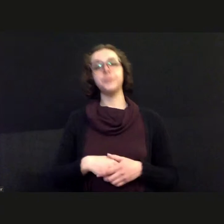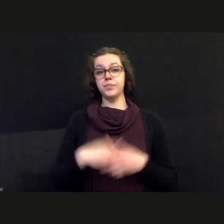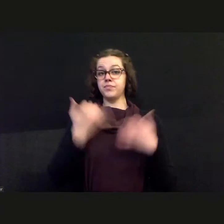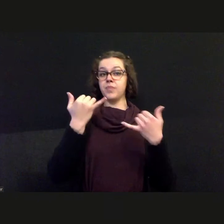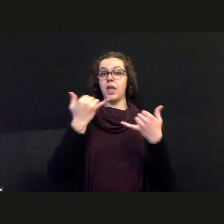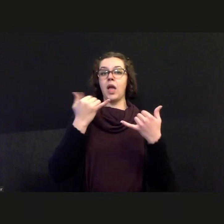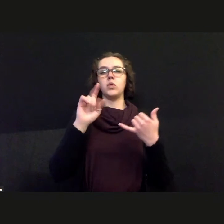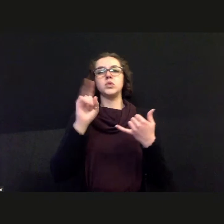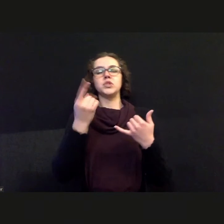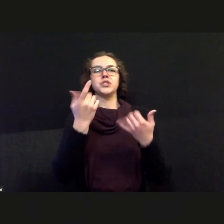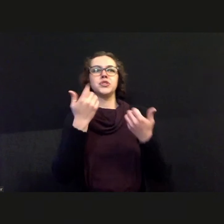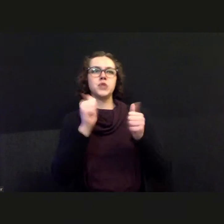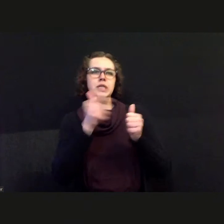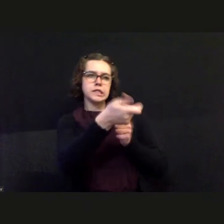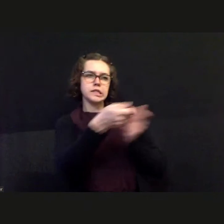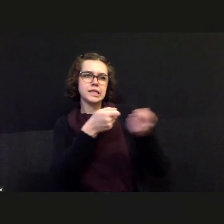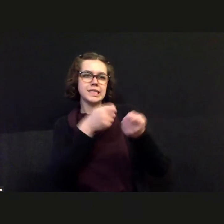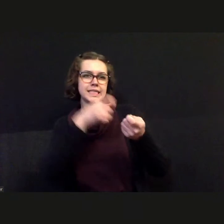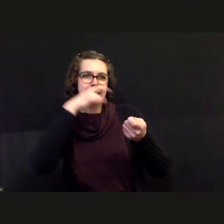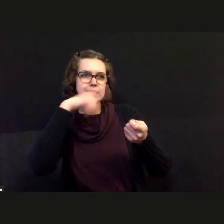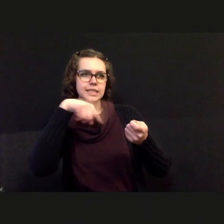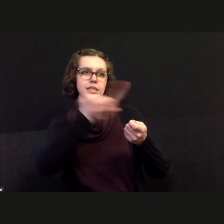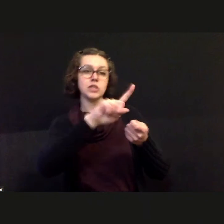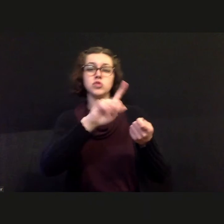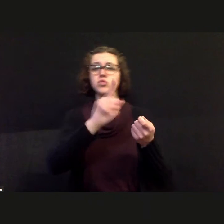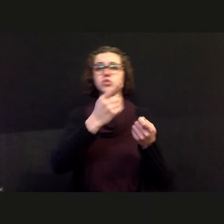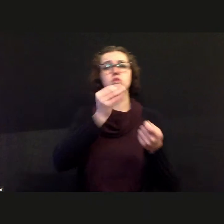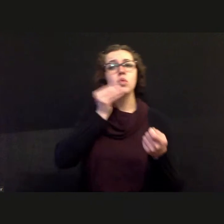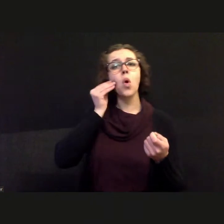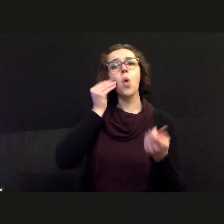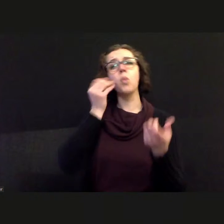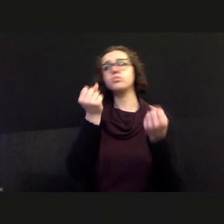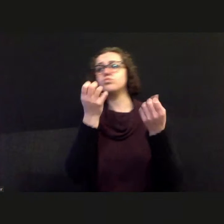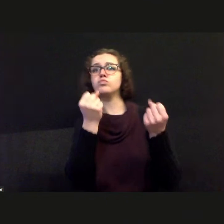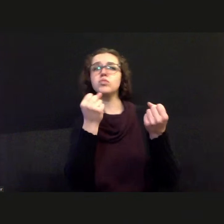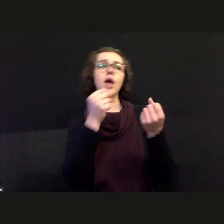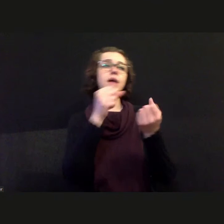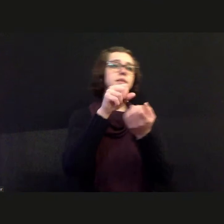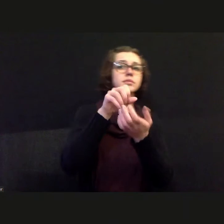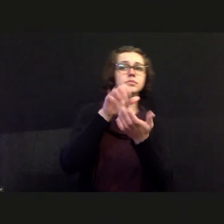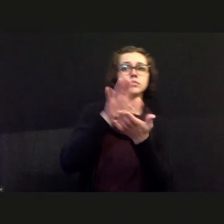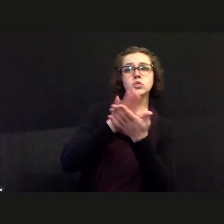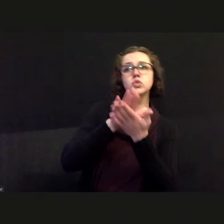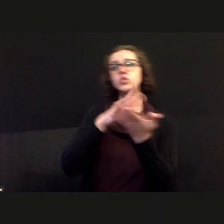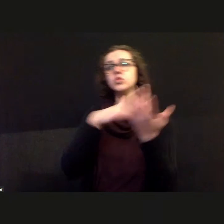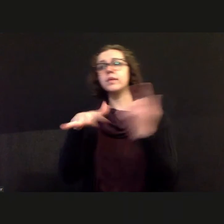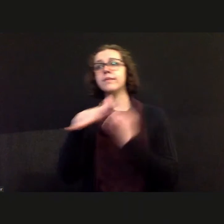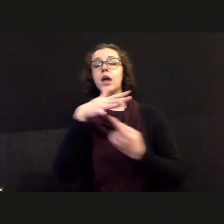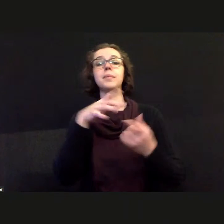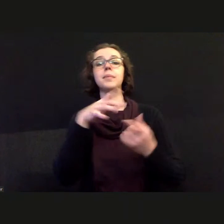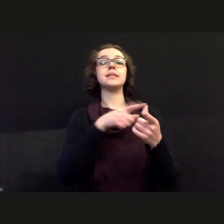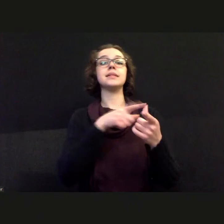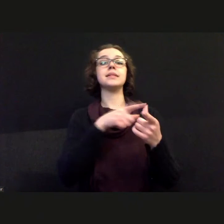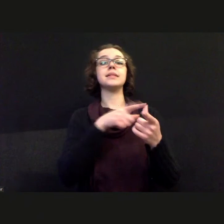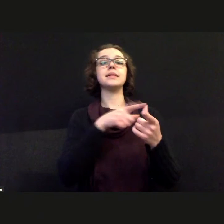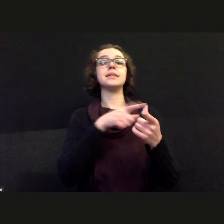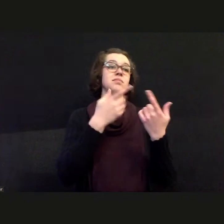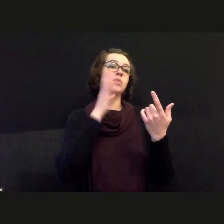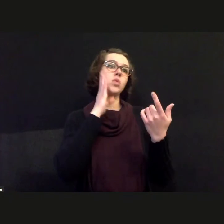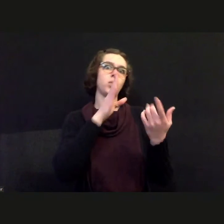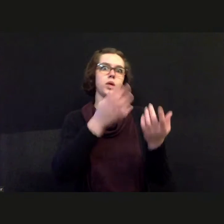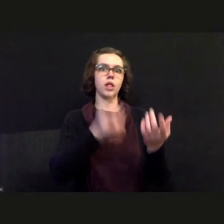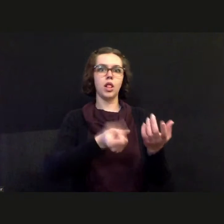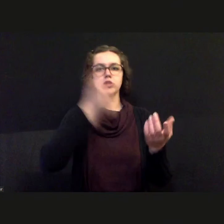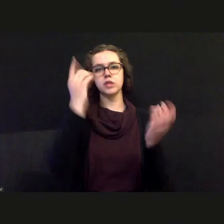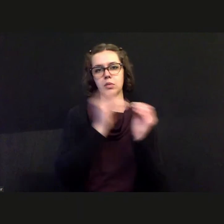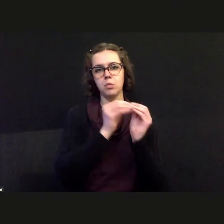just in home signing environments brought into some of the educational places. And then as a segue to